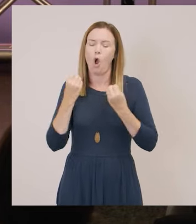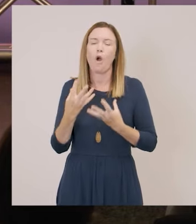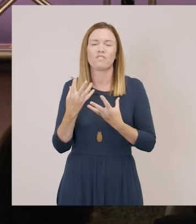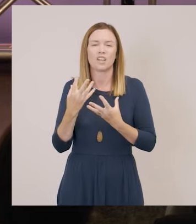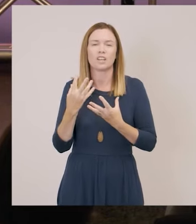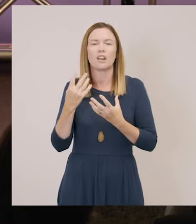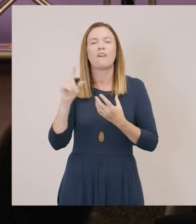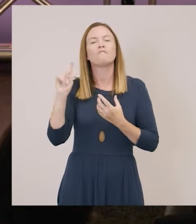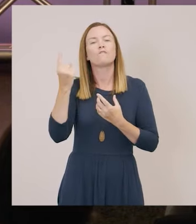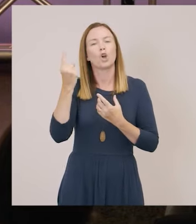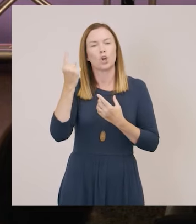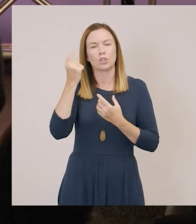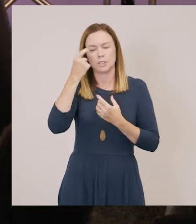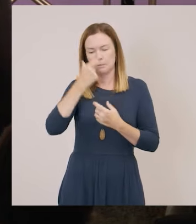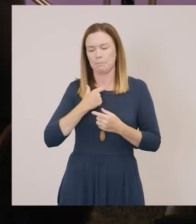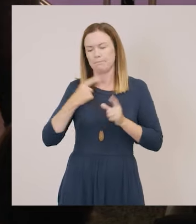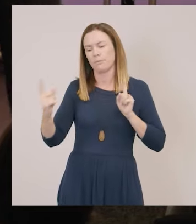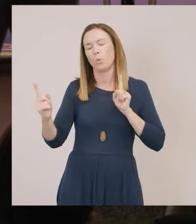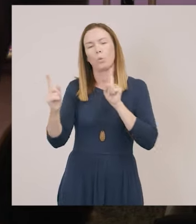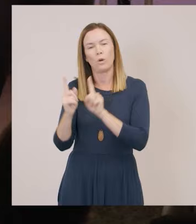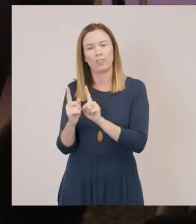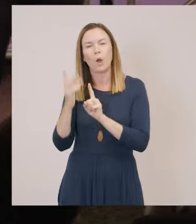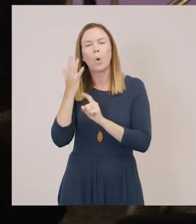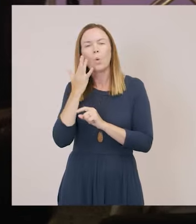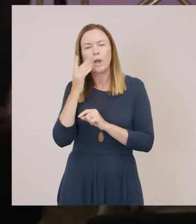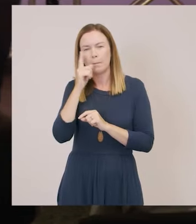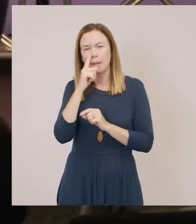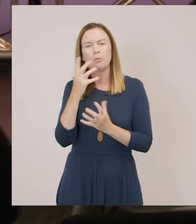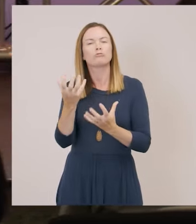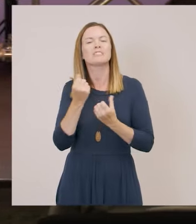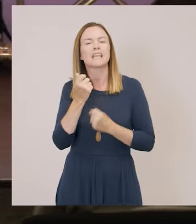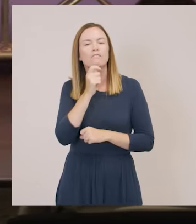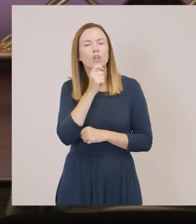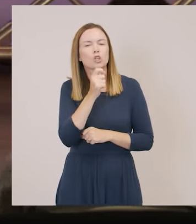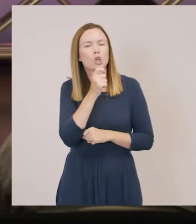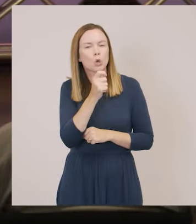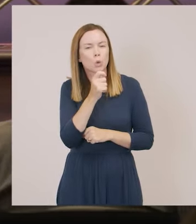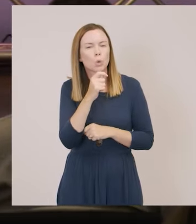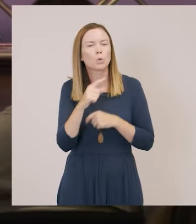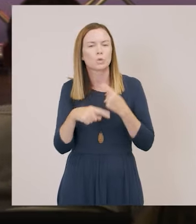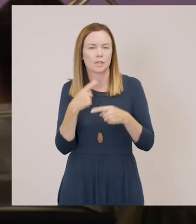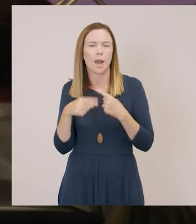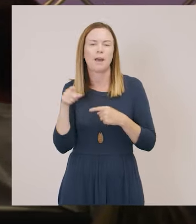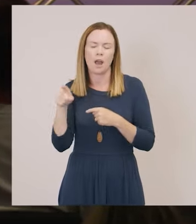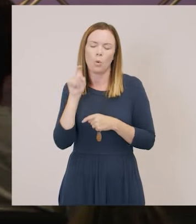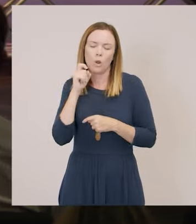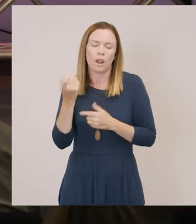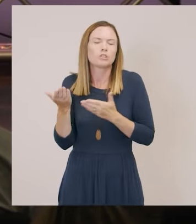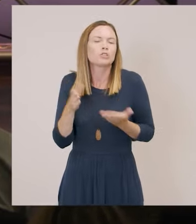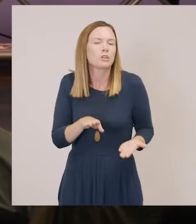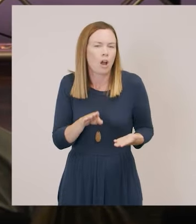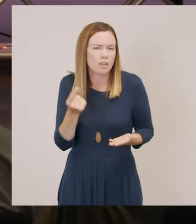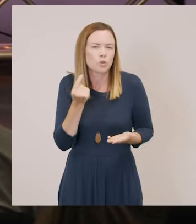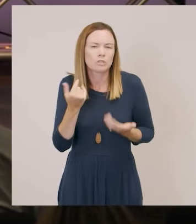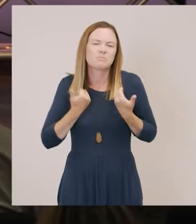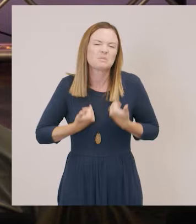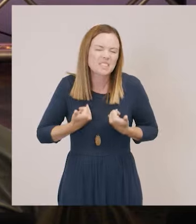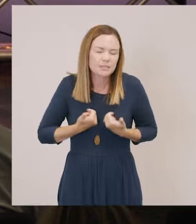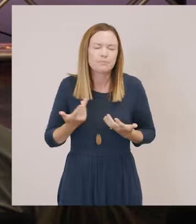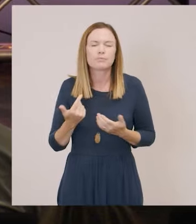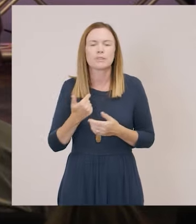We're often one of the first people that people will phone when they're dealing with that kind of news. It's such a privilege in my job